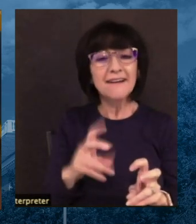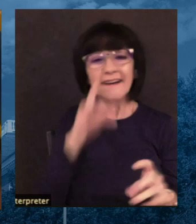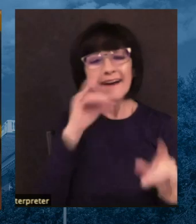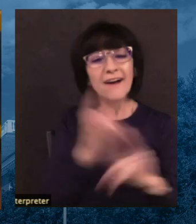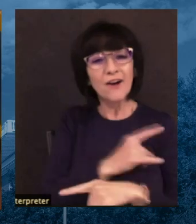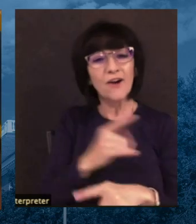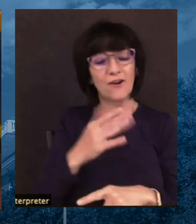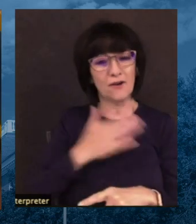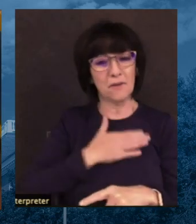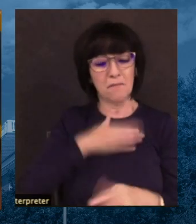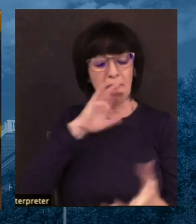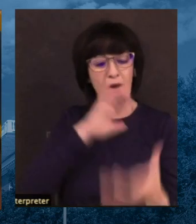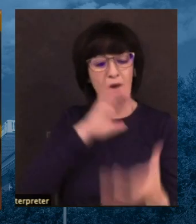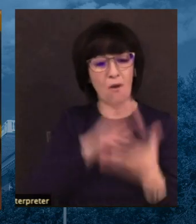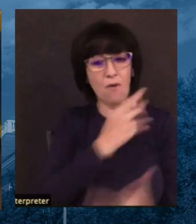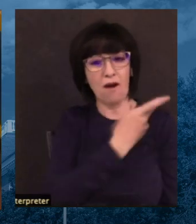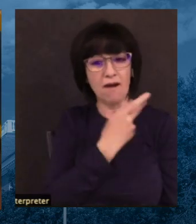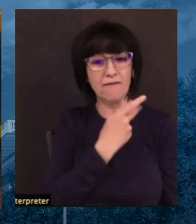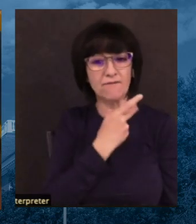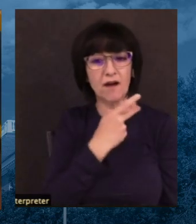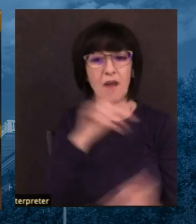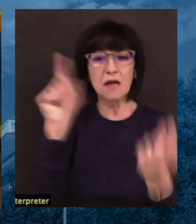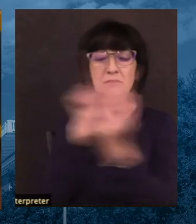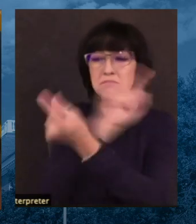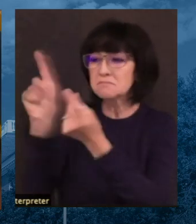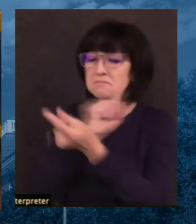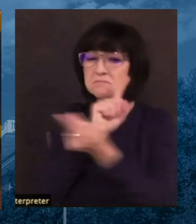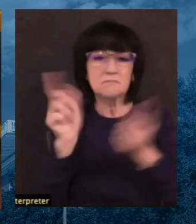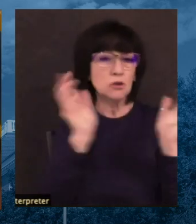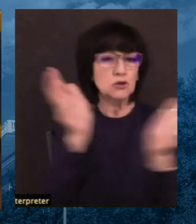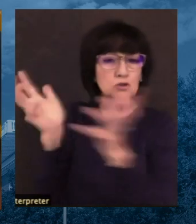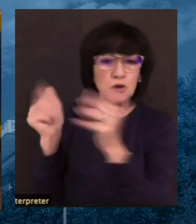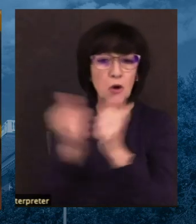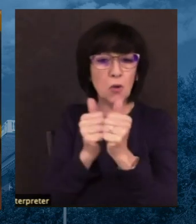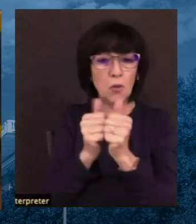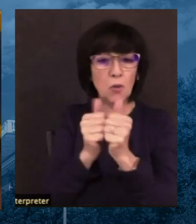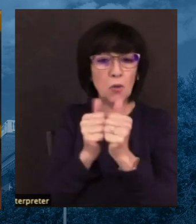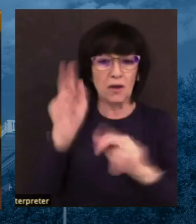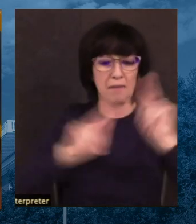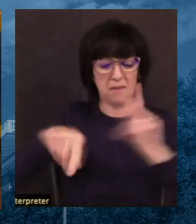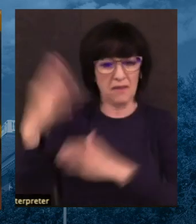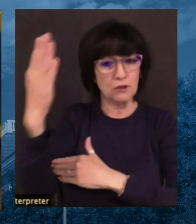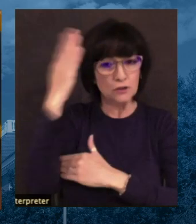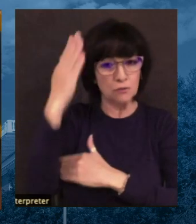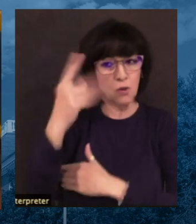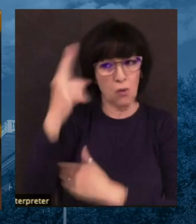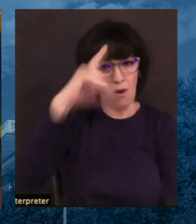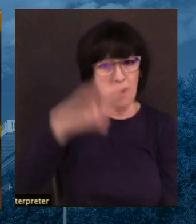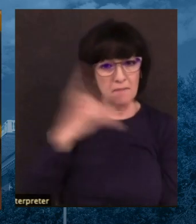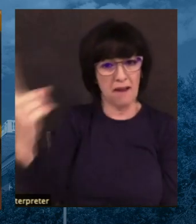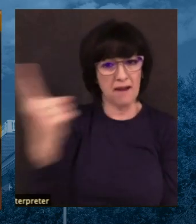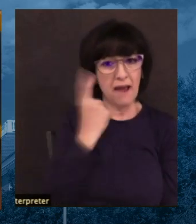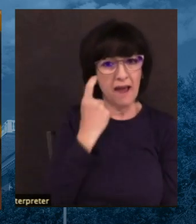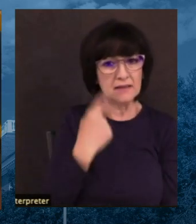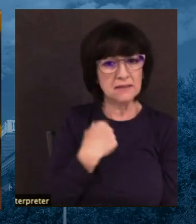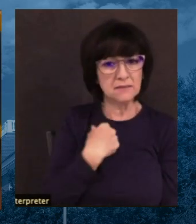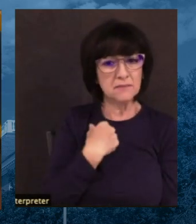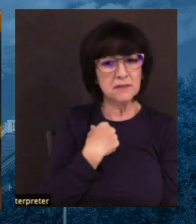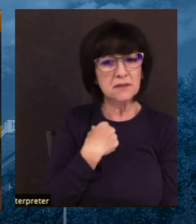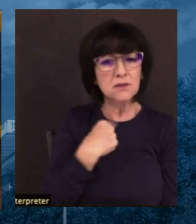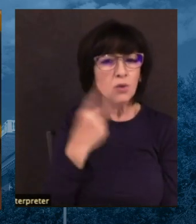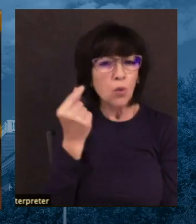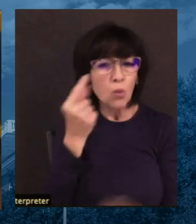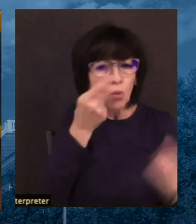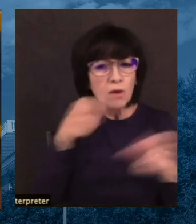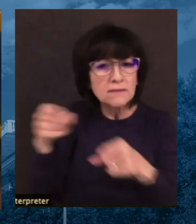just meeting constituents, talking to people, and I had a gentleman ask me. He said, "What's happening